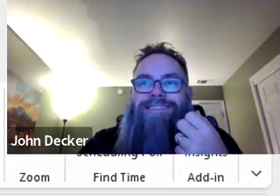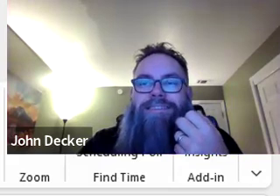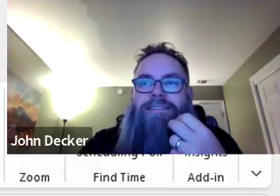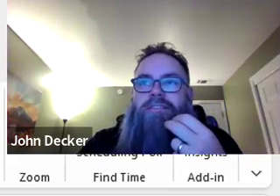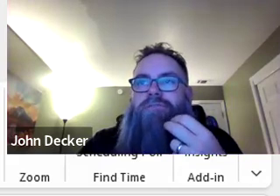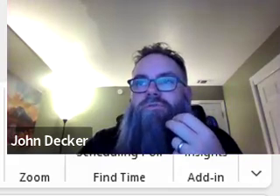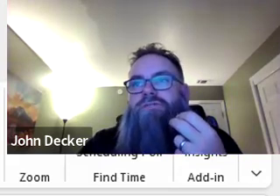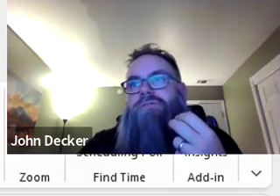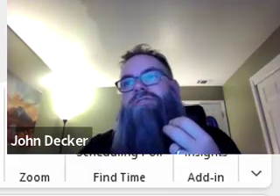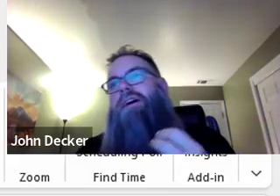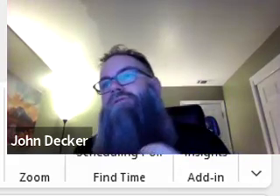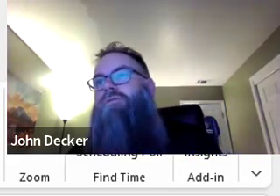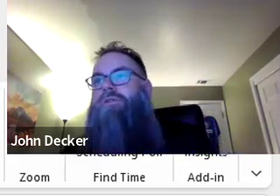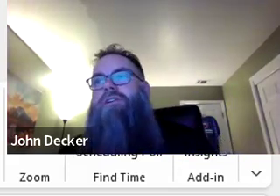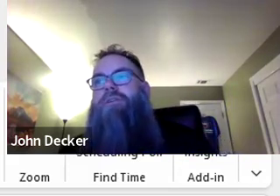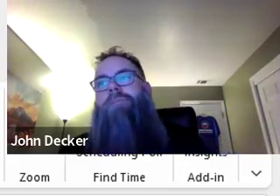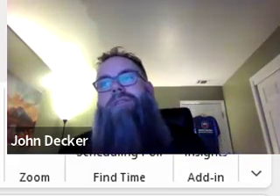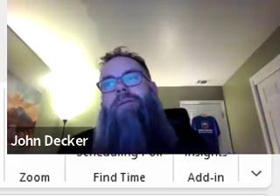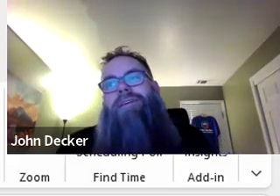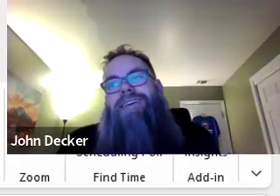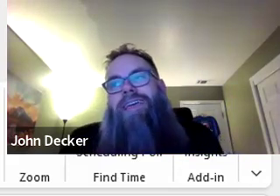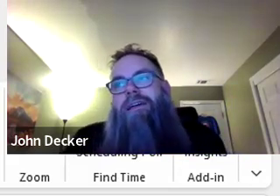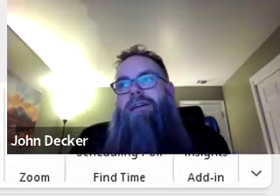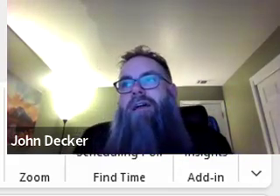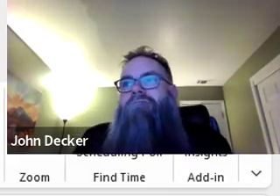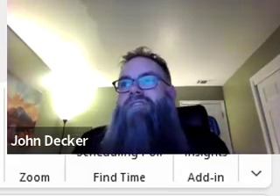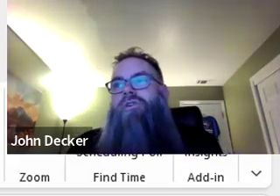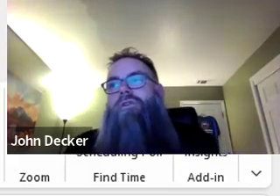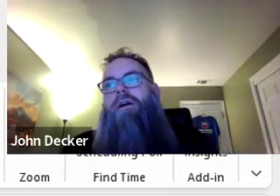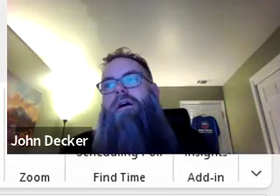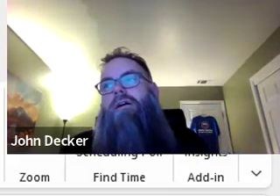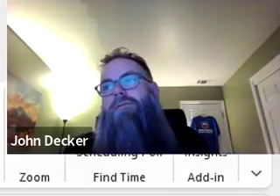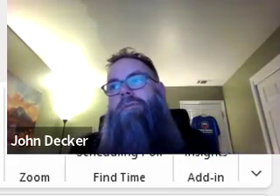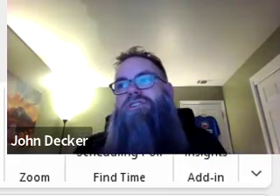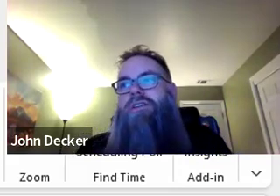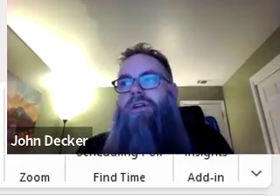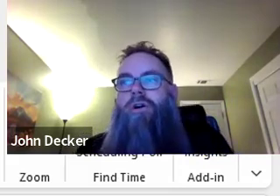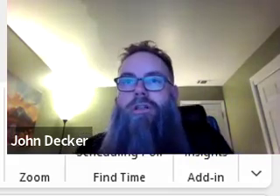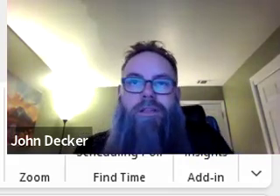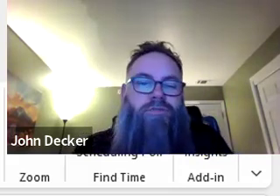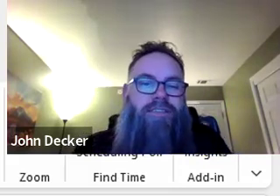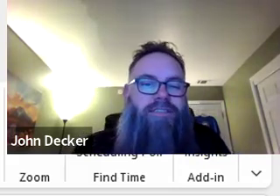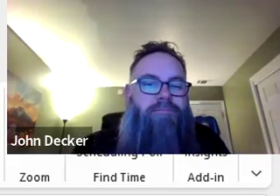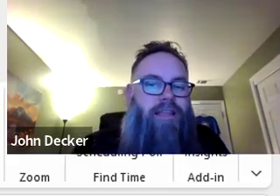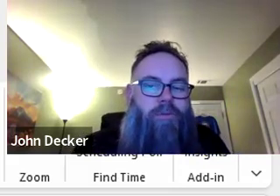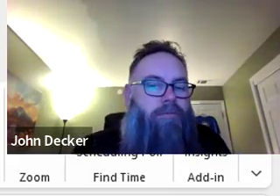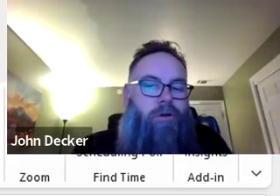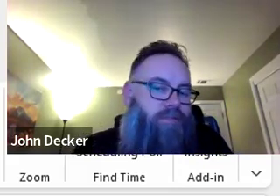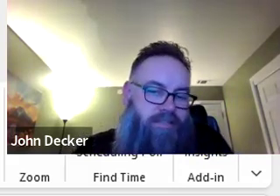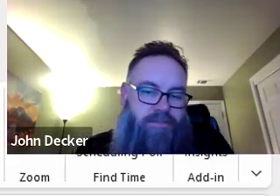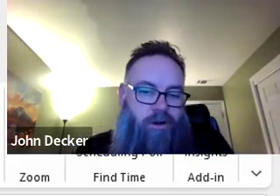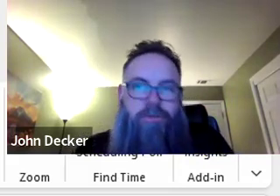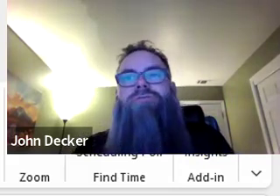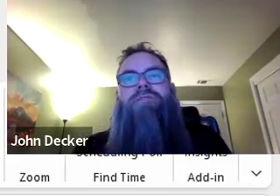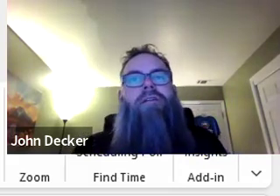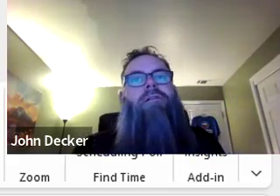replace existing systems. Regional center staff are still required to populate and maintain vendor information in all applicable systems, like we have our